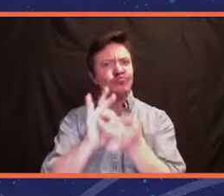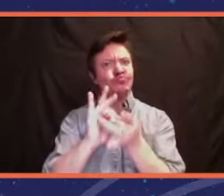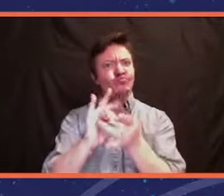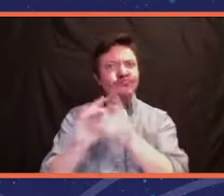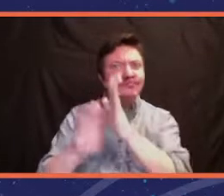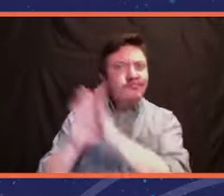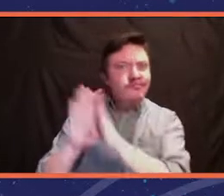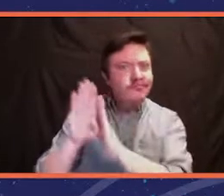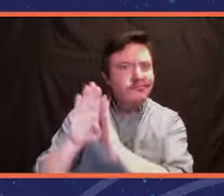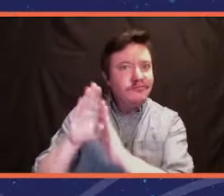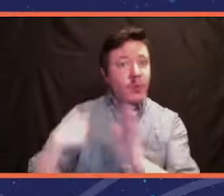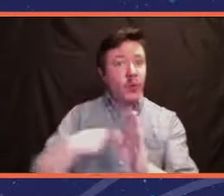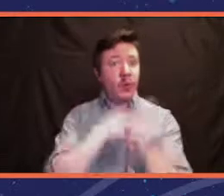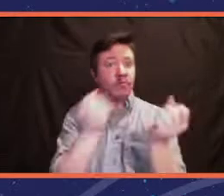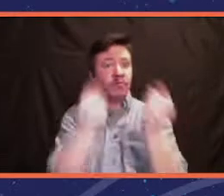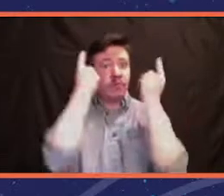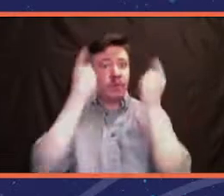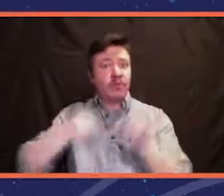the pandemic also